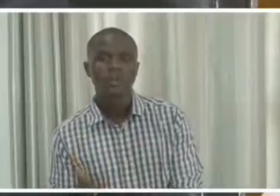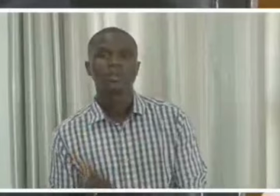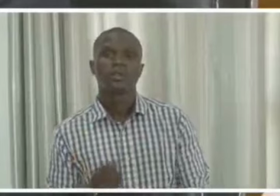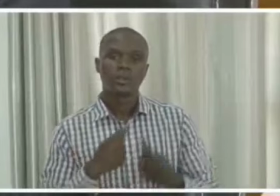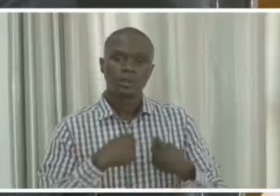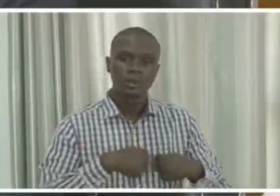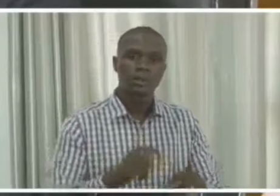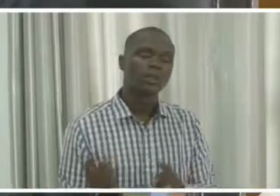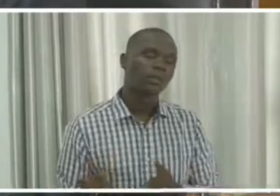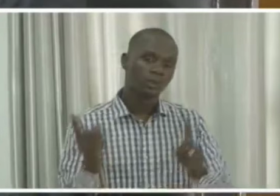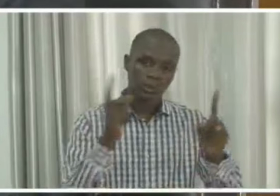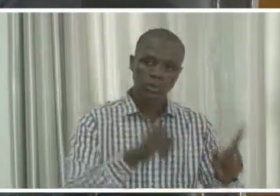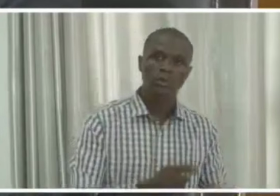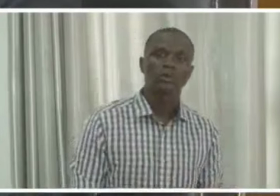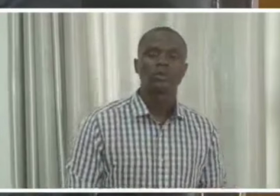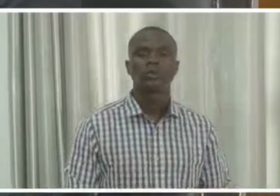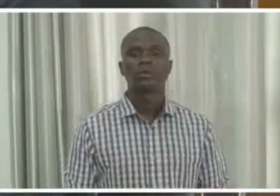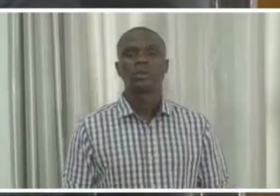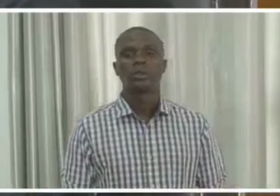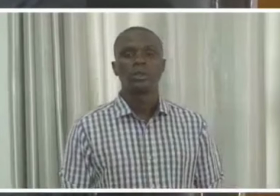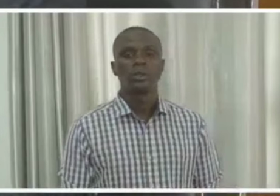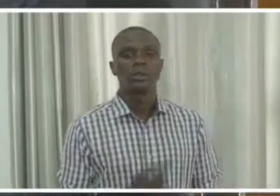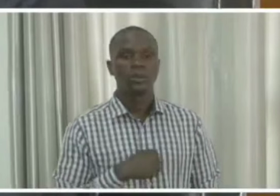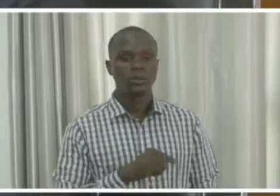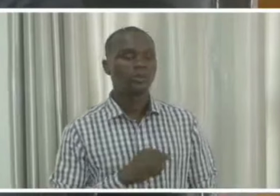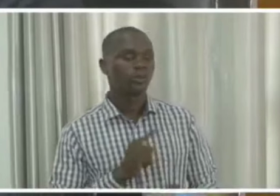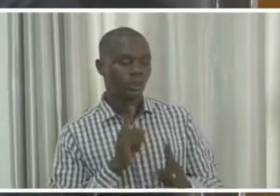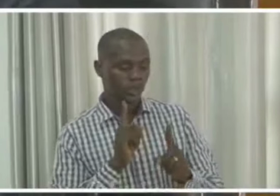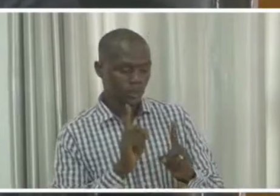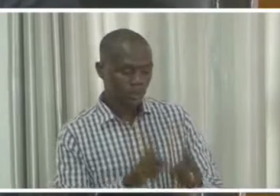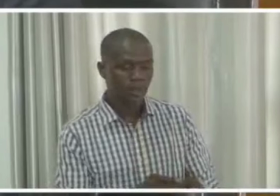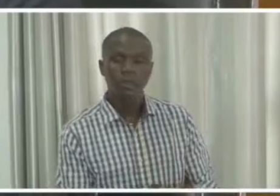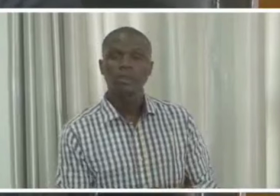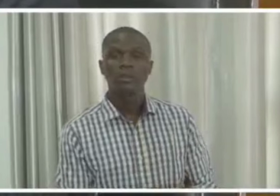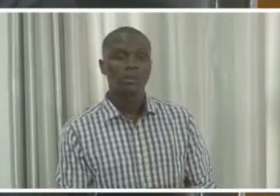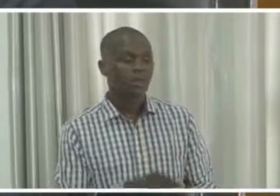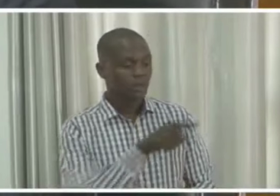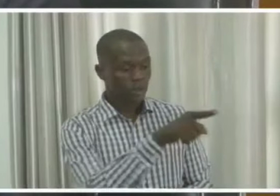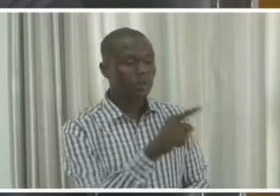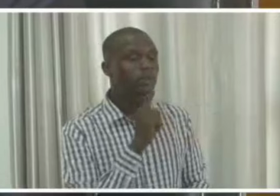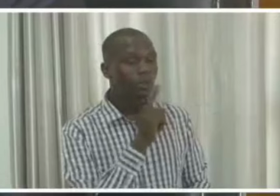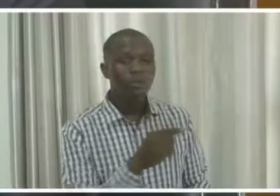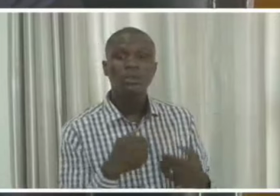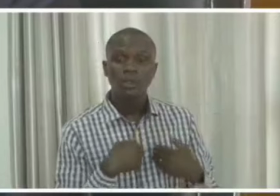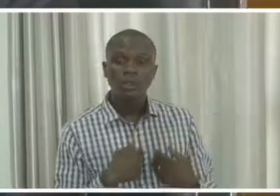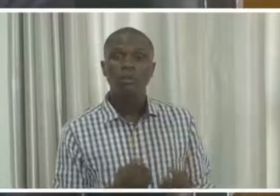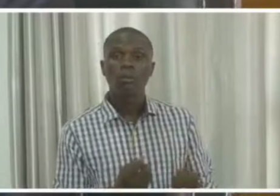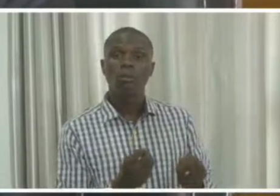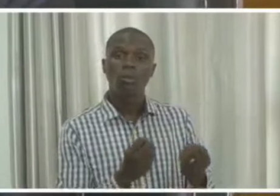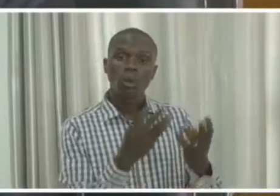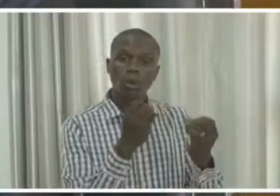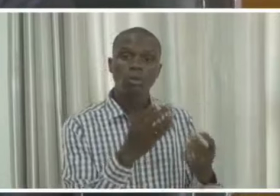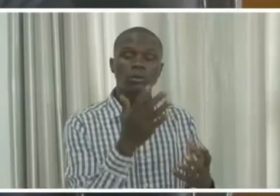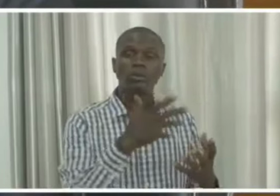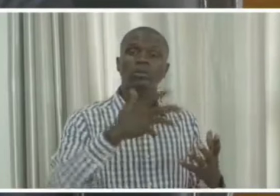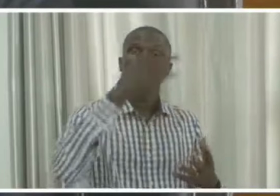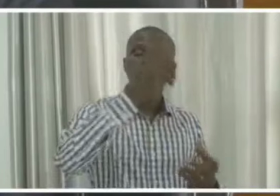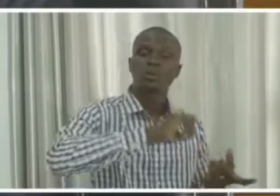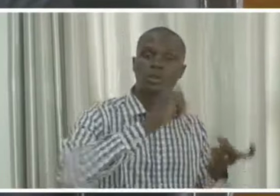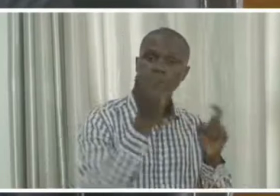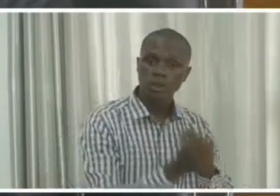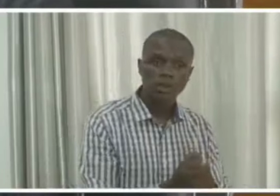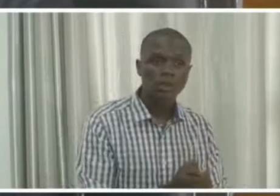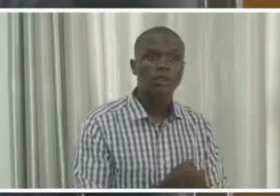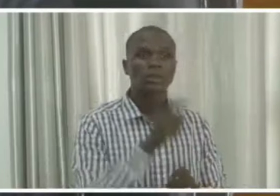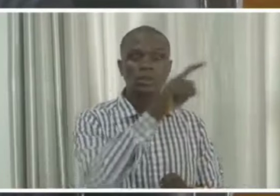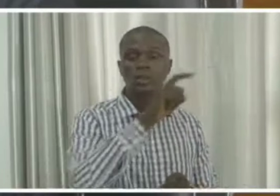harm, therefore they contribute more so that we can able for make the adjustments in our own life. So that's one major